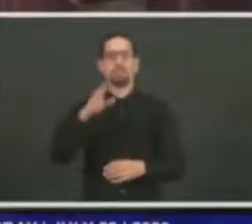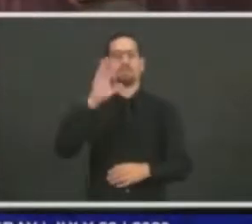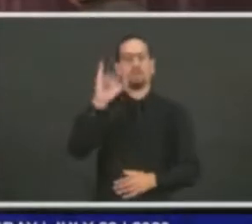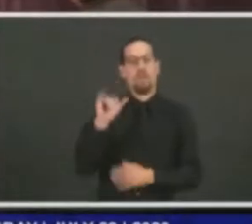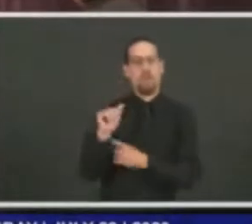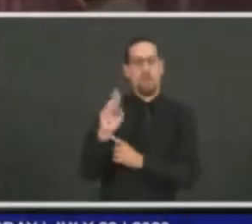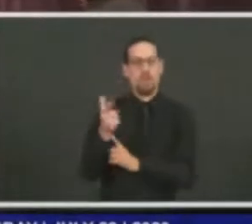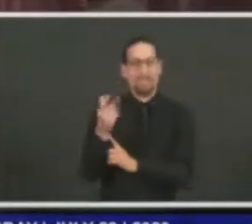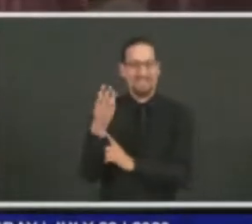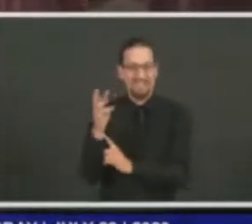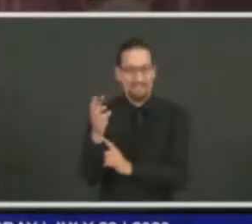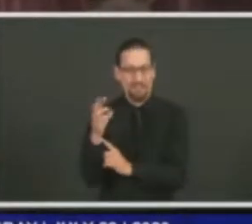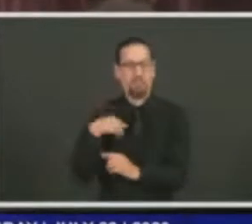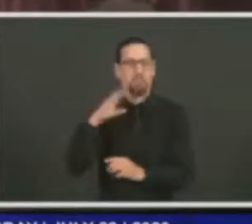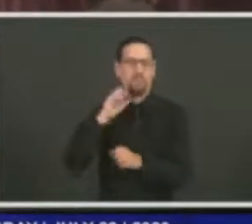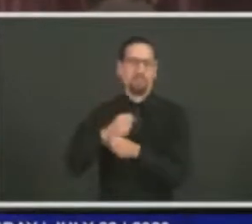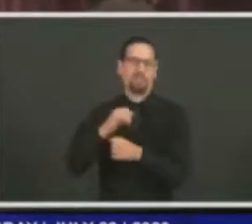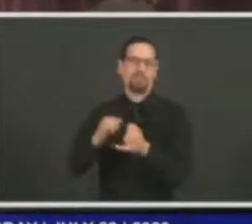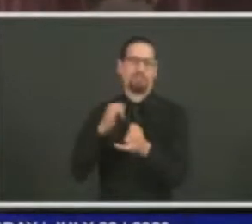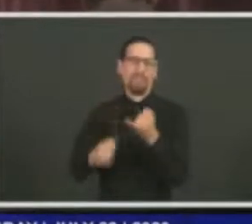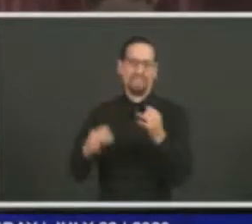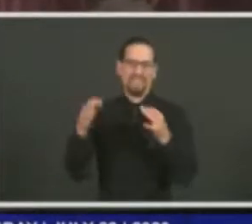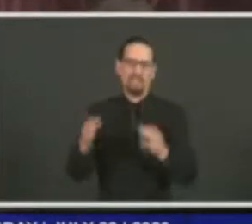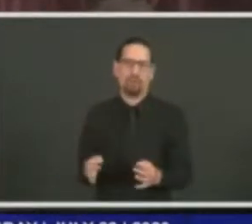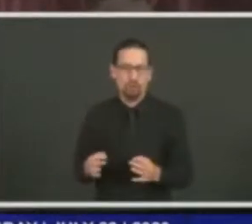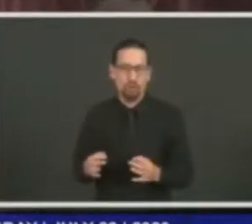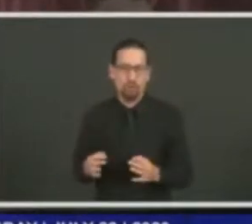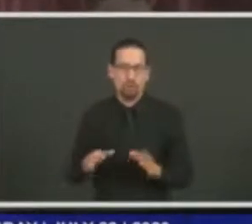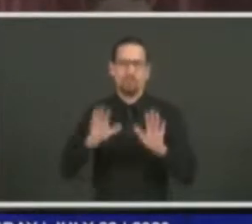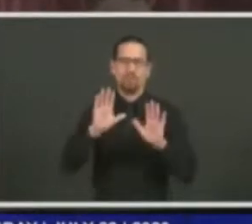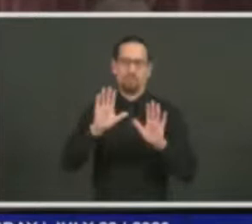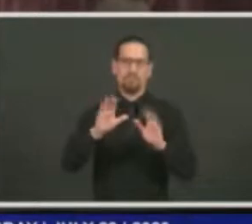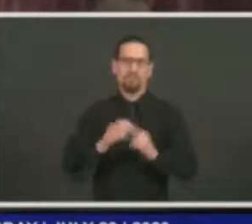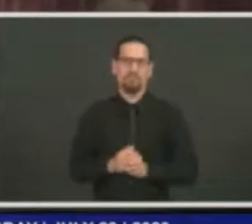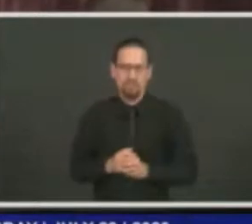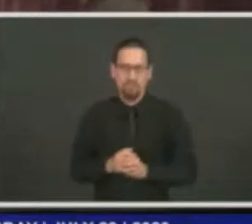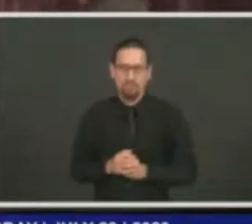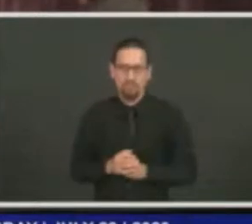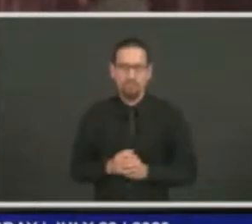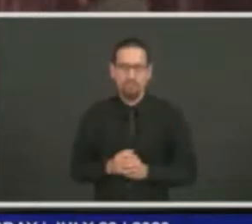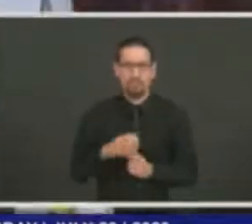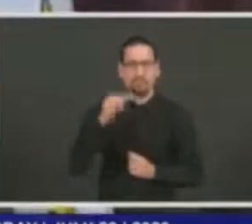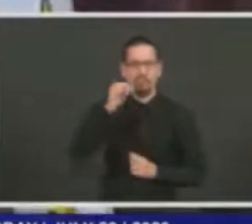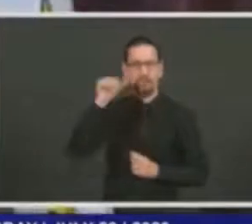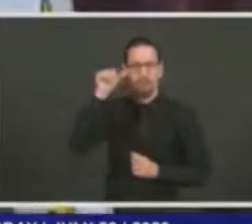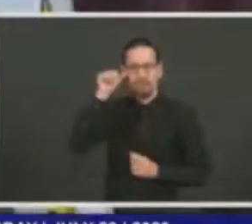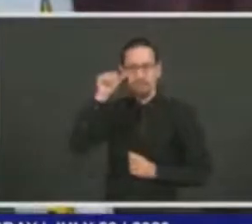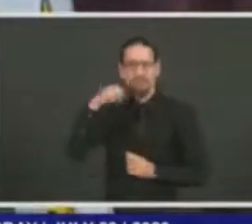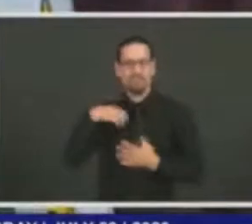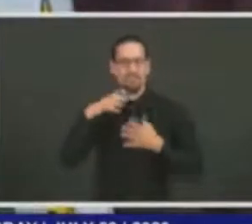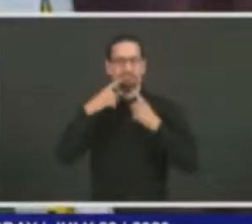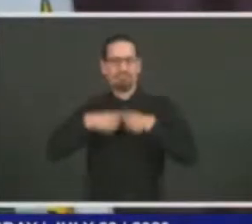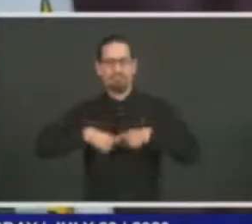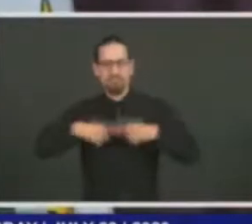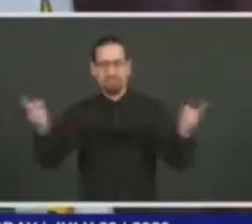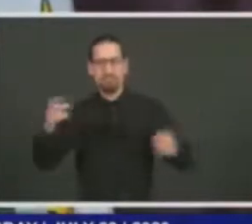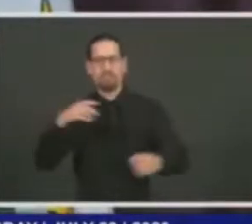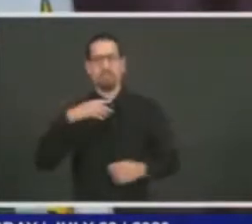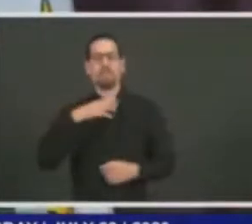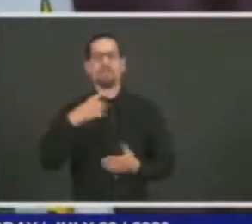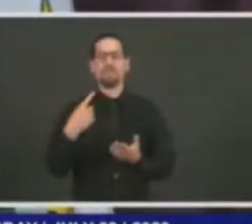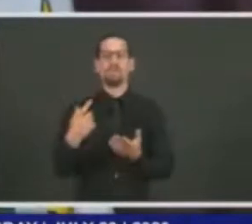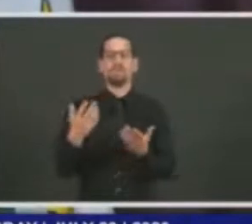Lastly, I just wanted to very briefly acknowledge an announcement I made yesterday. Right now, there's so many people out of work in Rhode